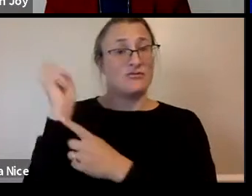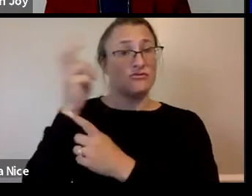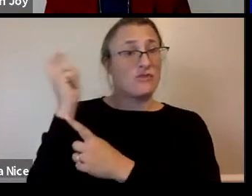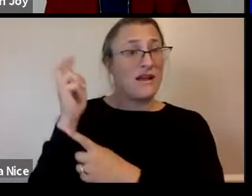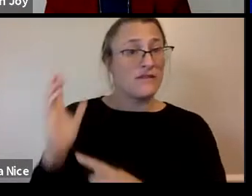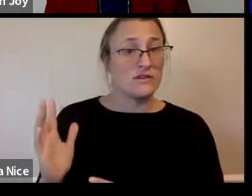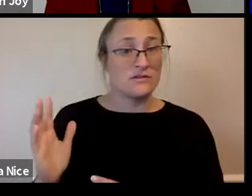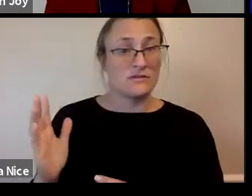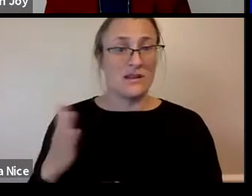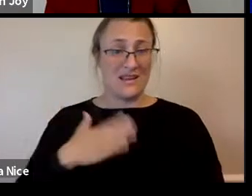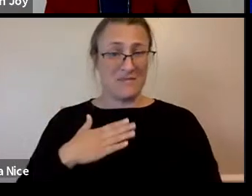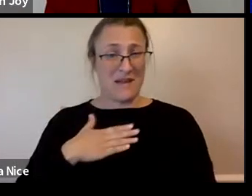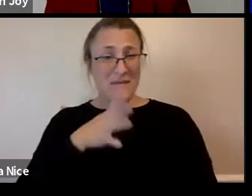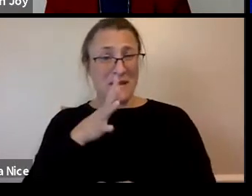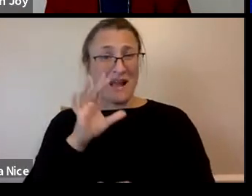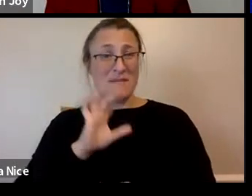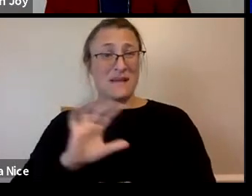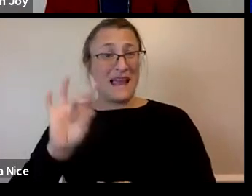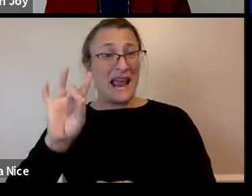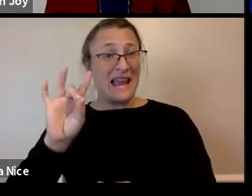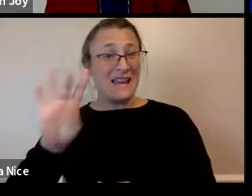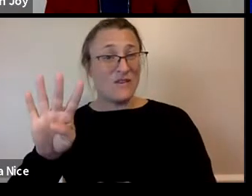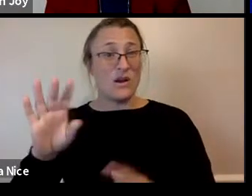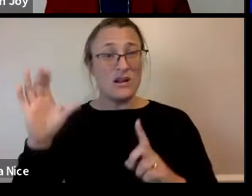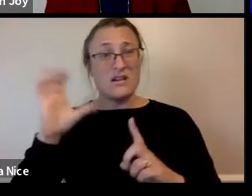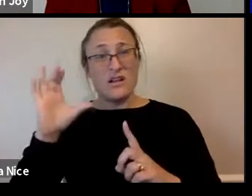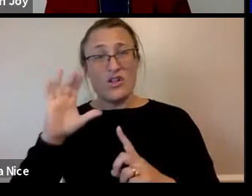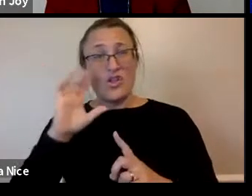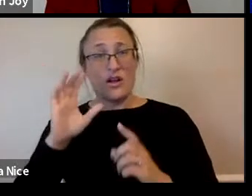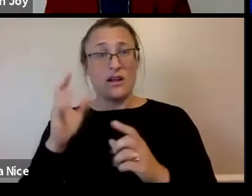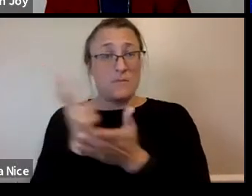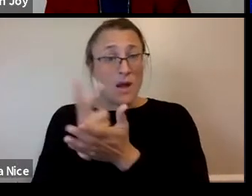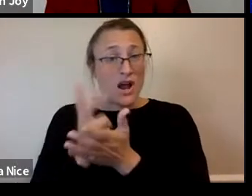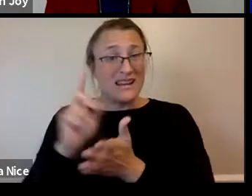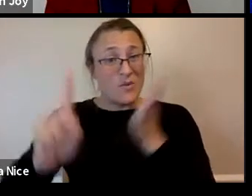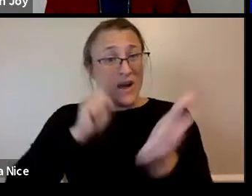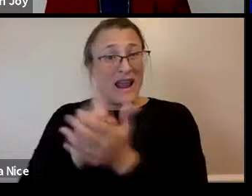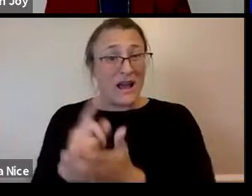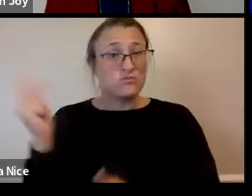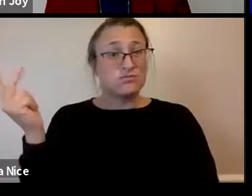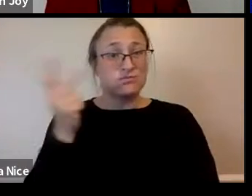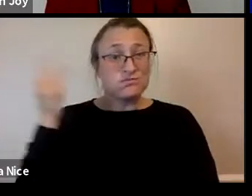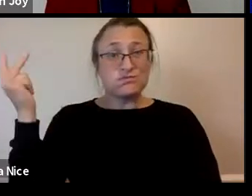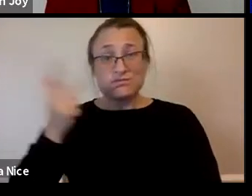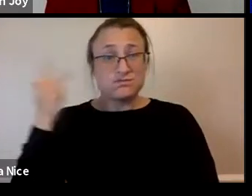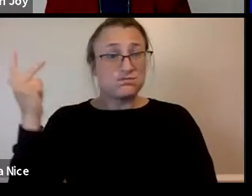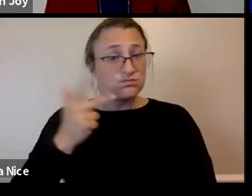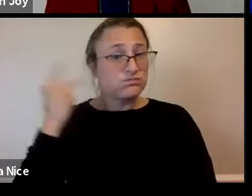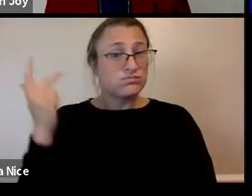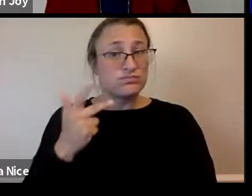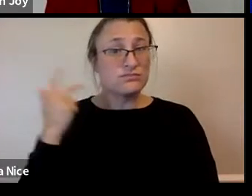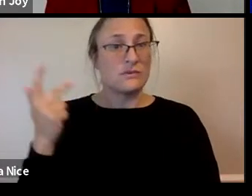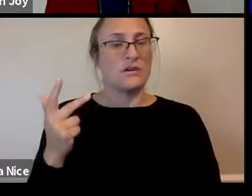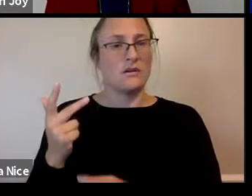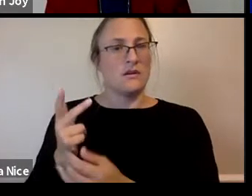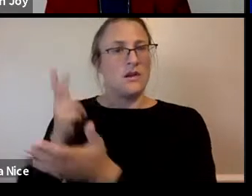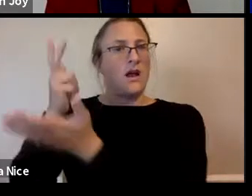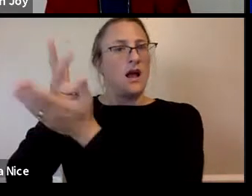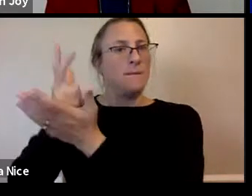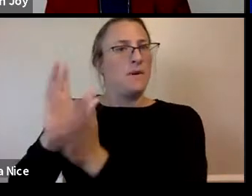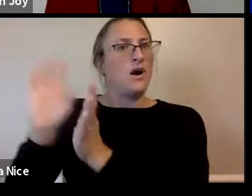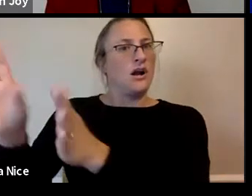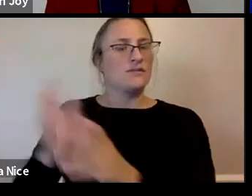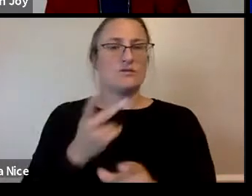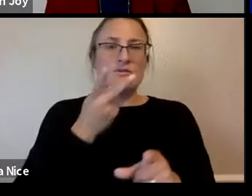mom often has to drive around for nearly an hour searching for parking in the evening. A park conservancy to maintain the Flush and